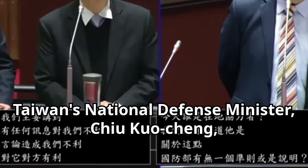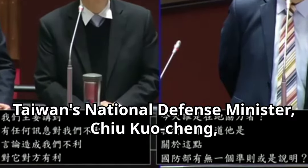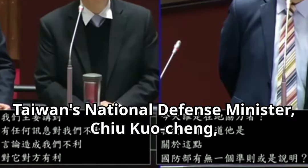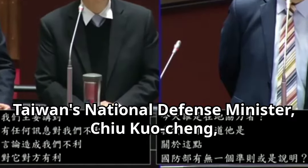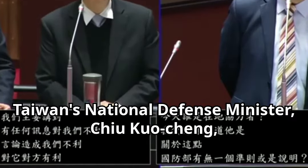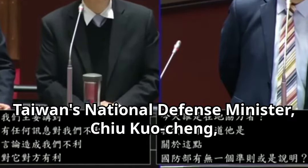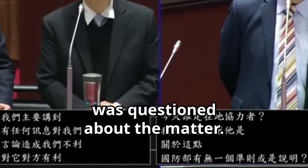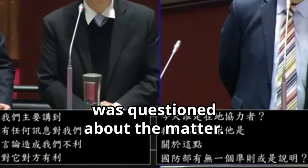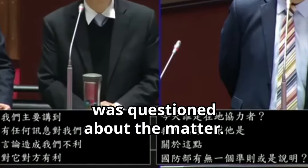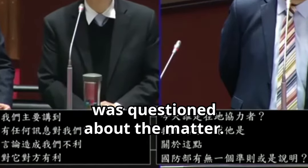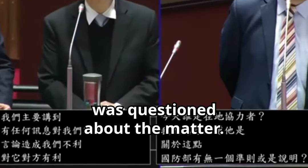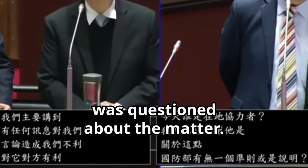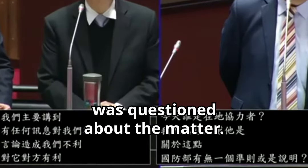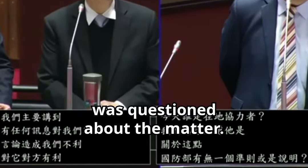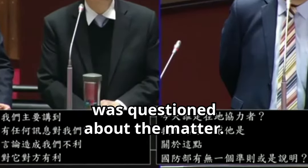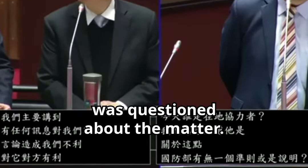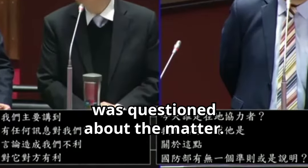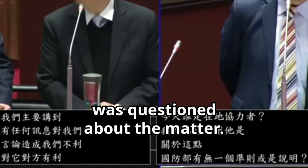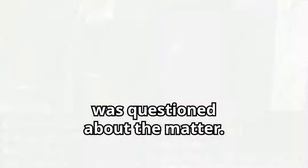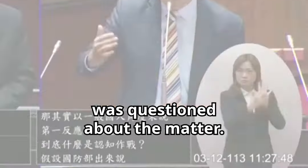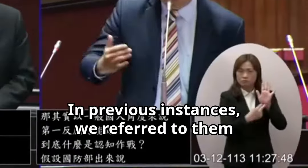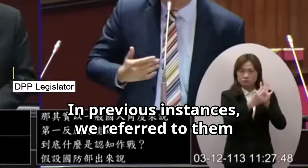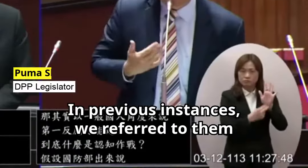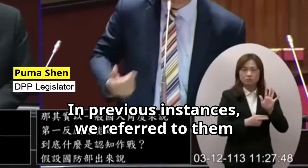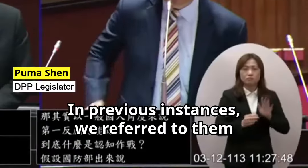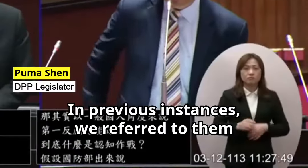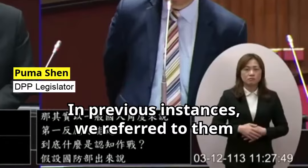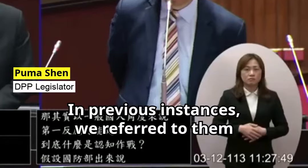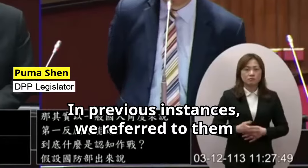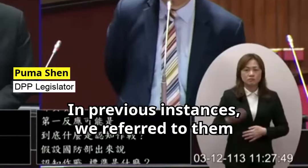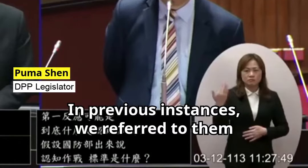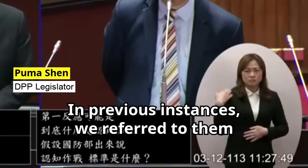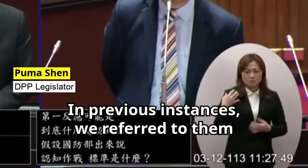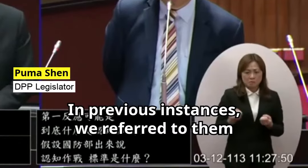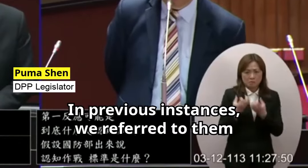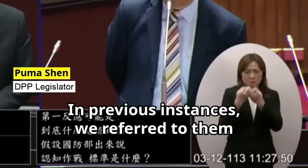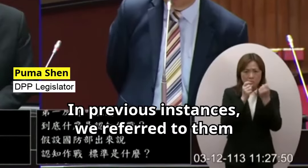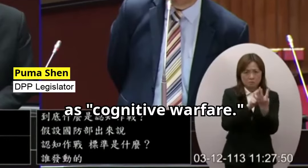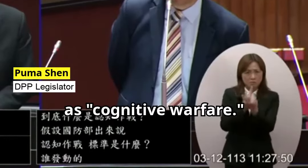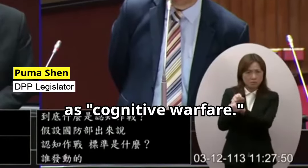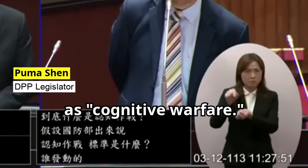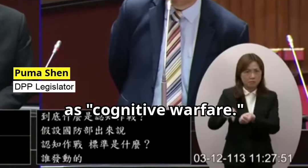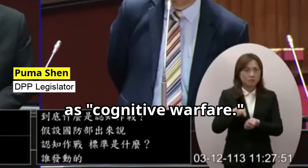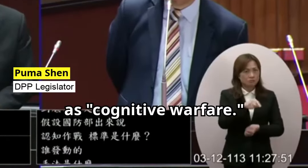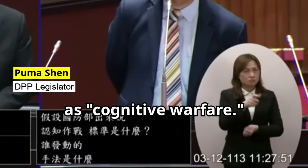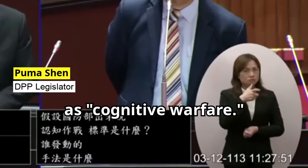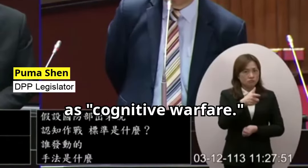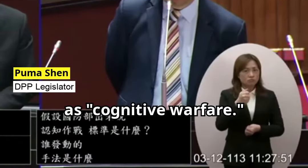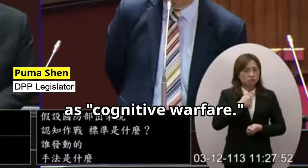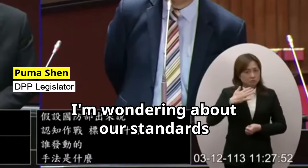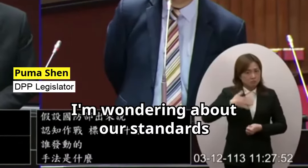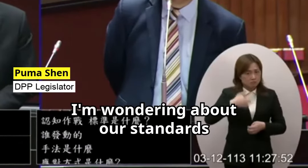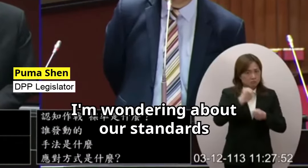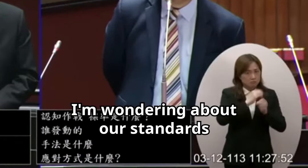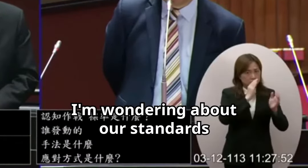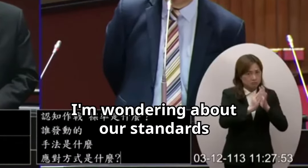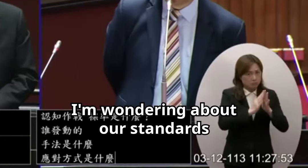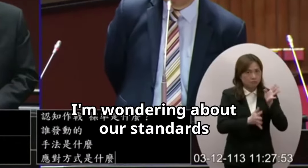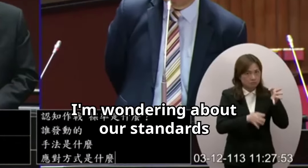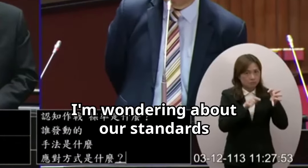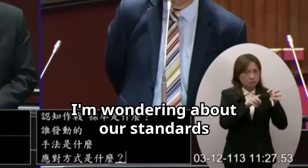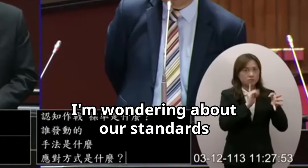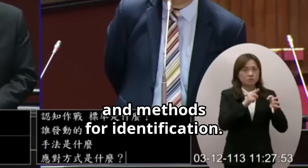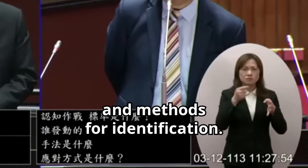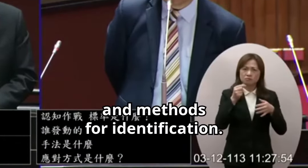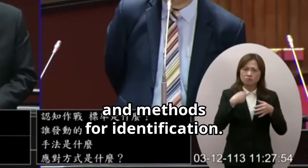Minister Chou Guozhen was questioned about the matter. In previous instances, we referred to them as cognitive warfare. I'm wondering about